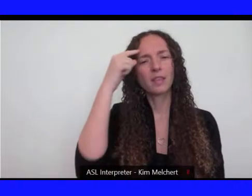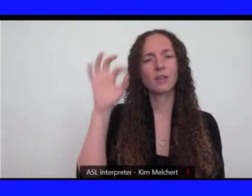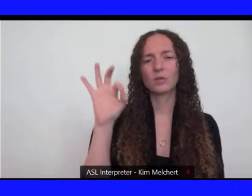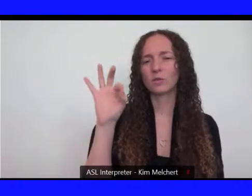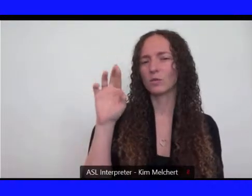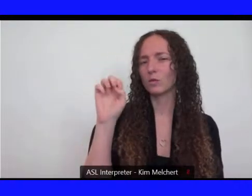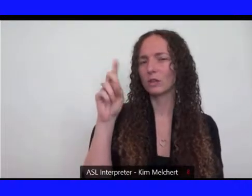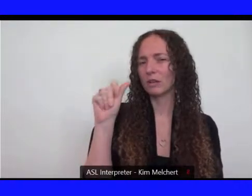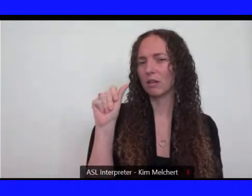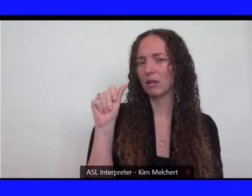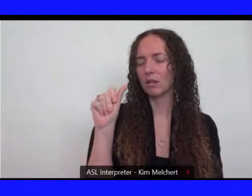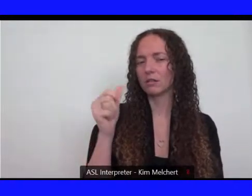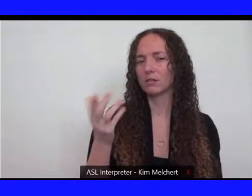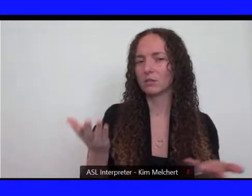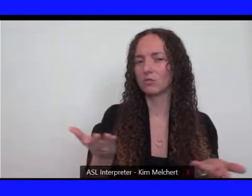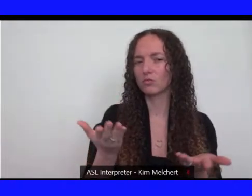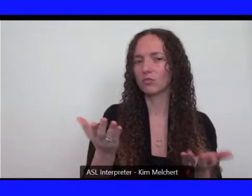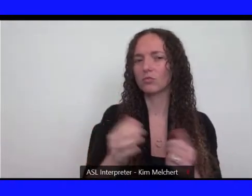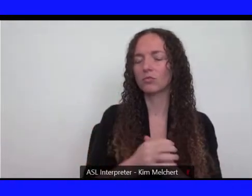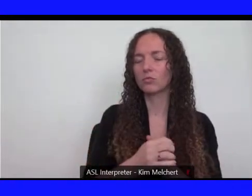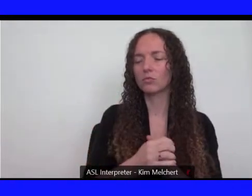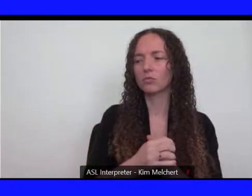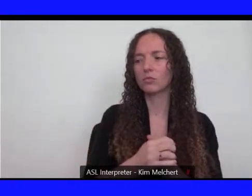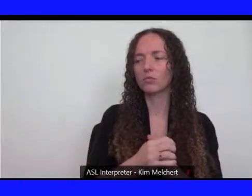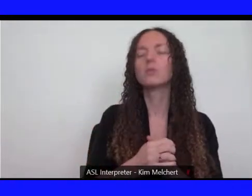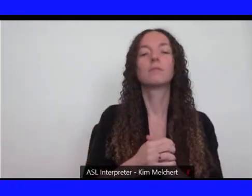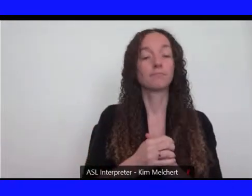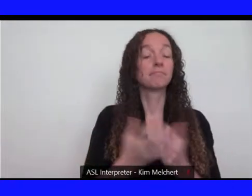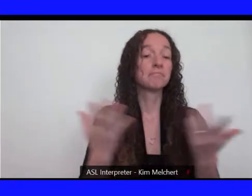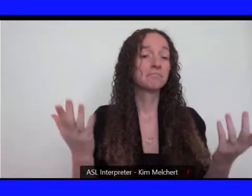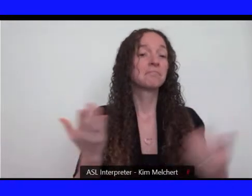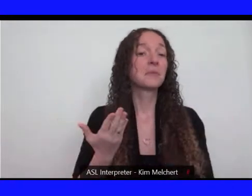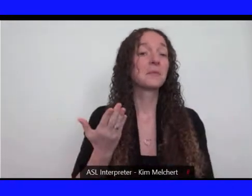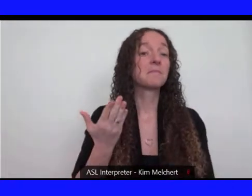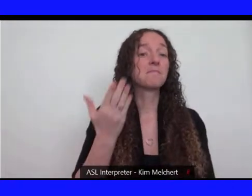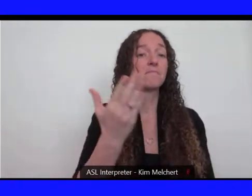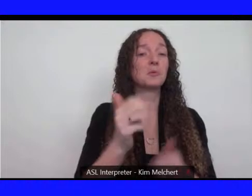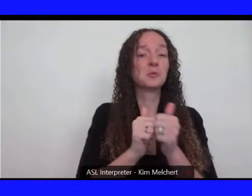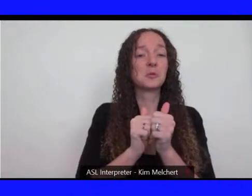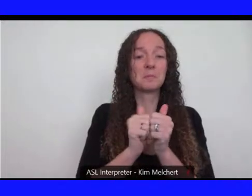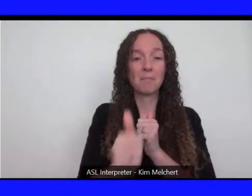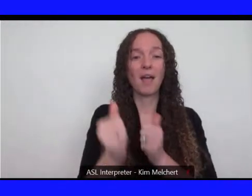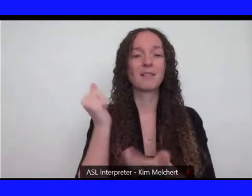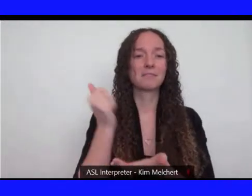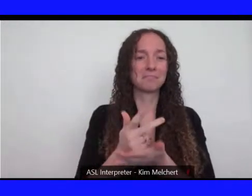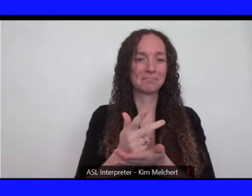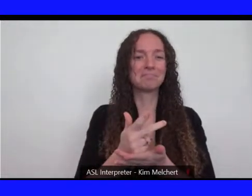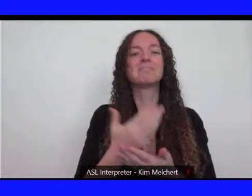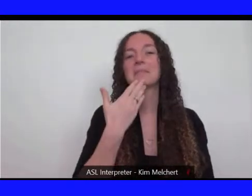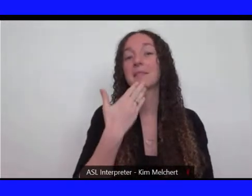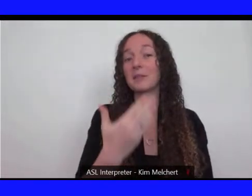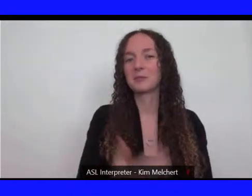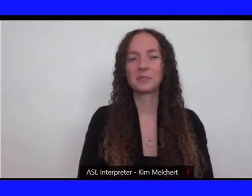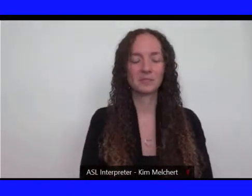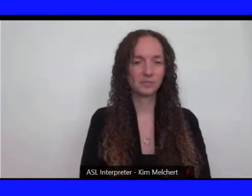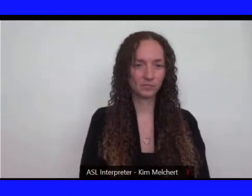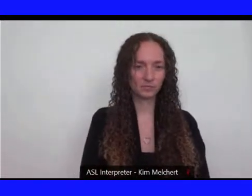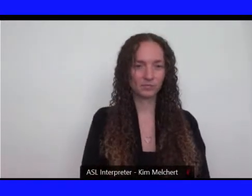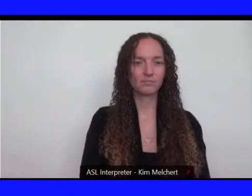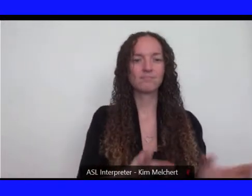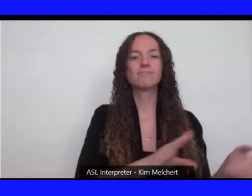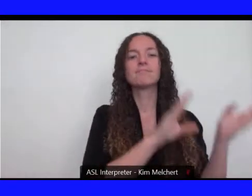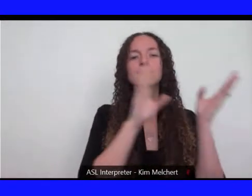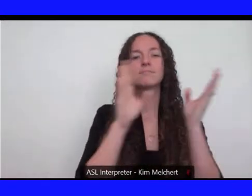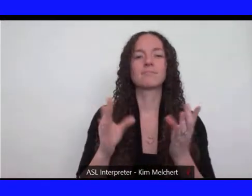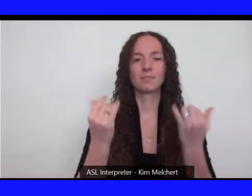Hi, great to be with you all. Thanks for having us on this Monday morning. We will start off with some